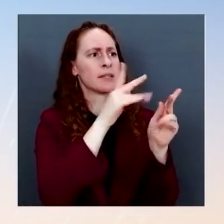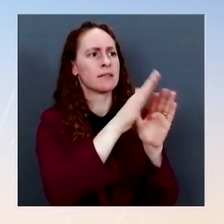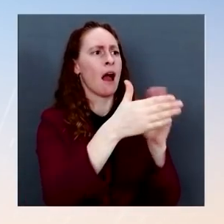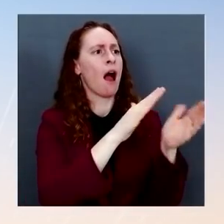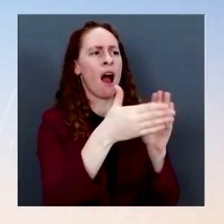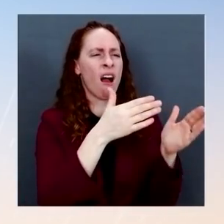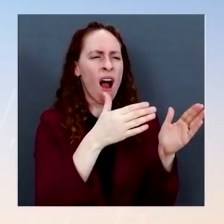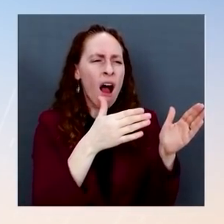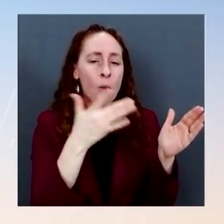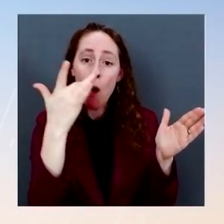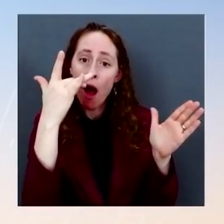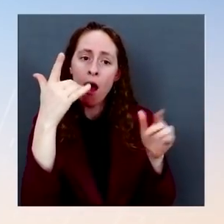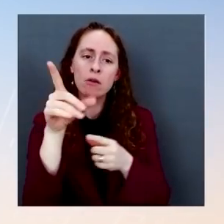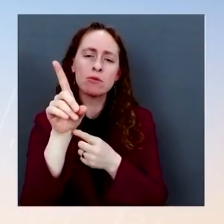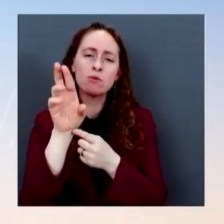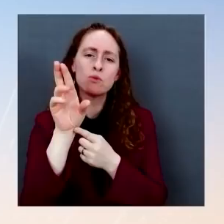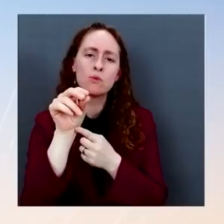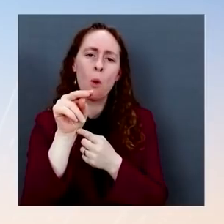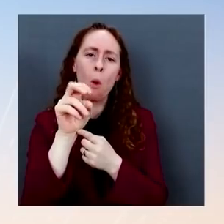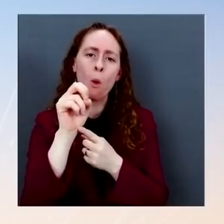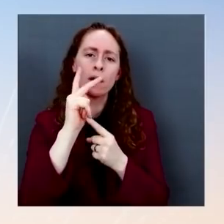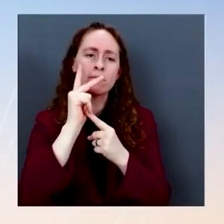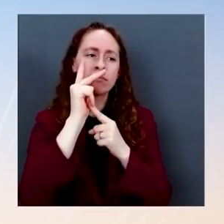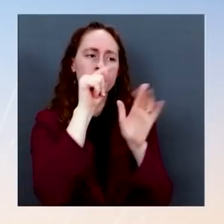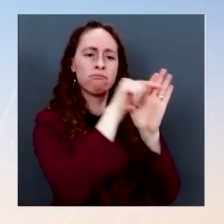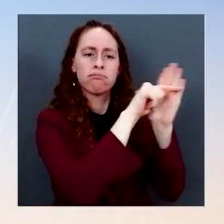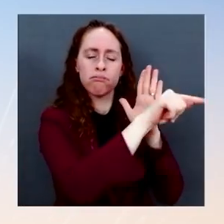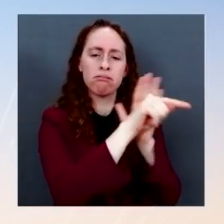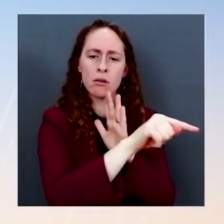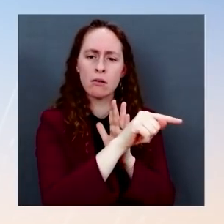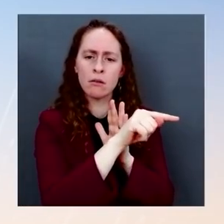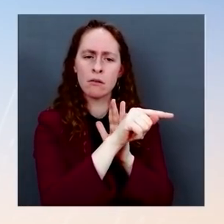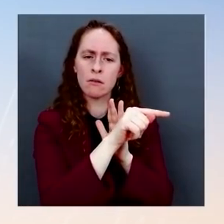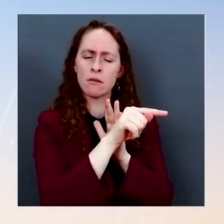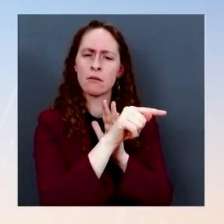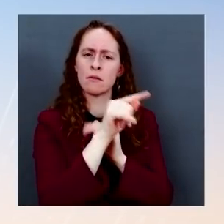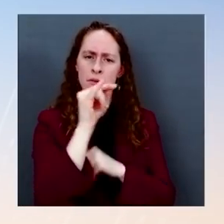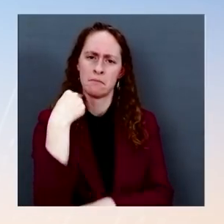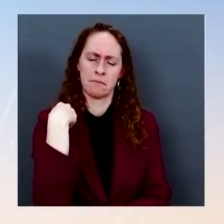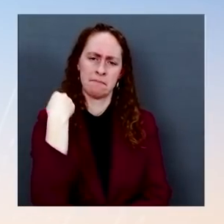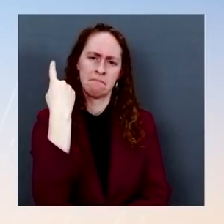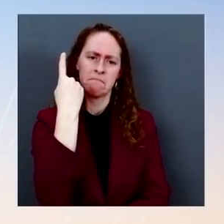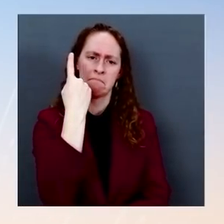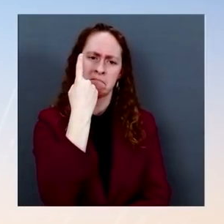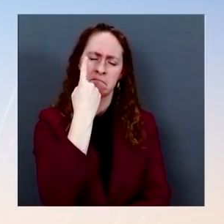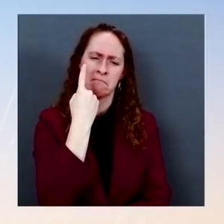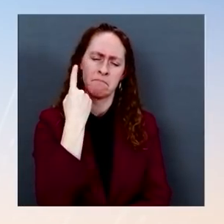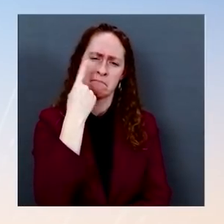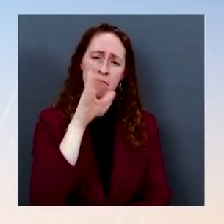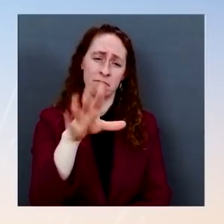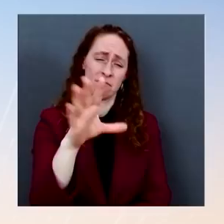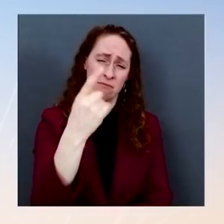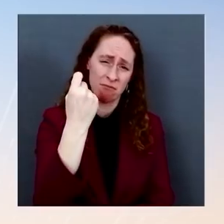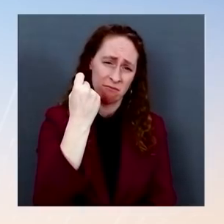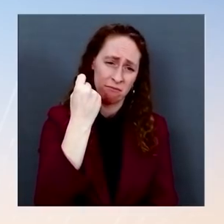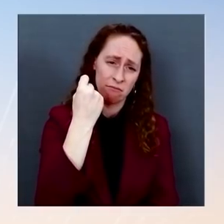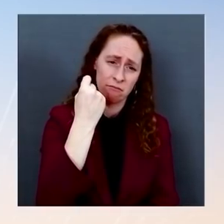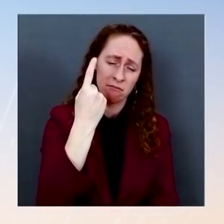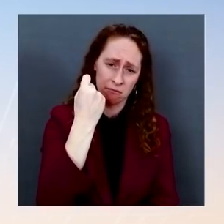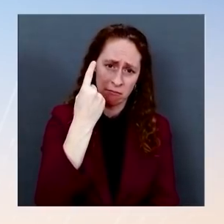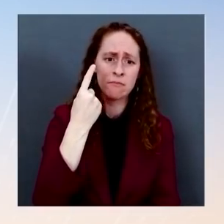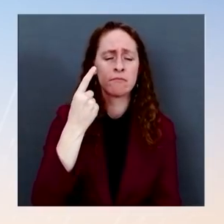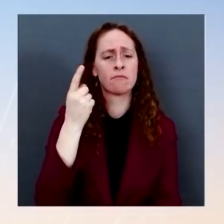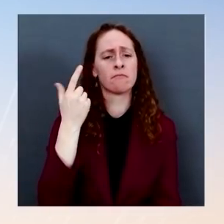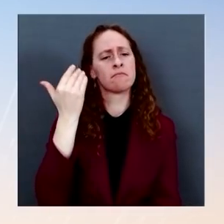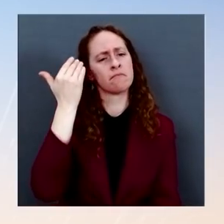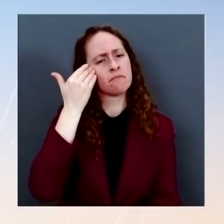president signed on these drone attacks, does that mean that the White House is looking into reviewing the decision itself in parallel what the